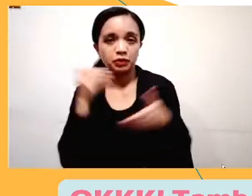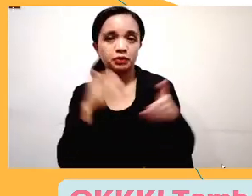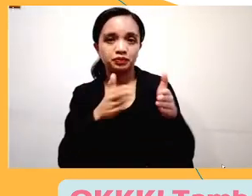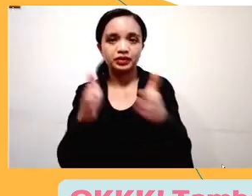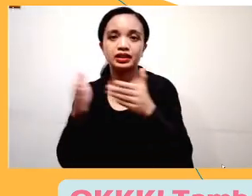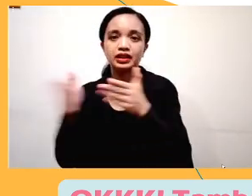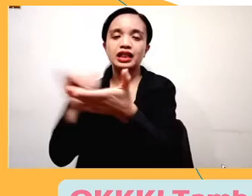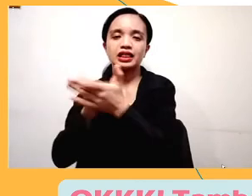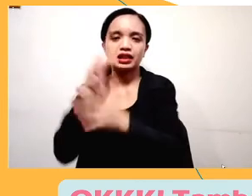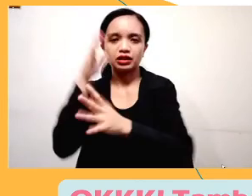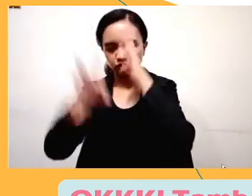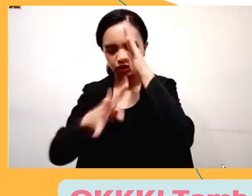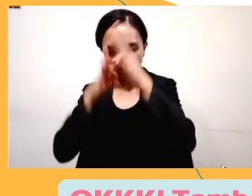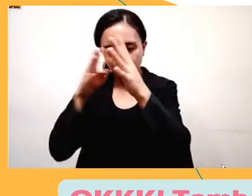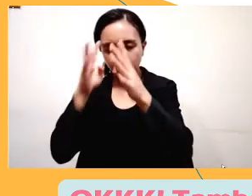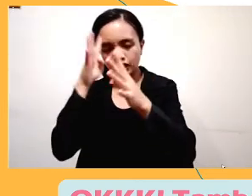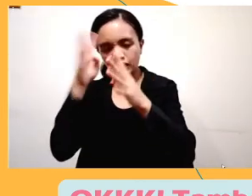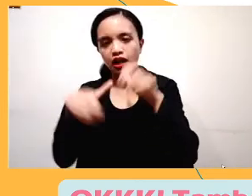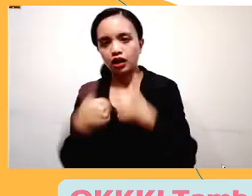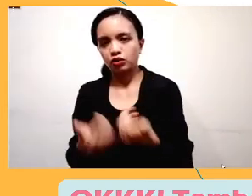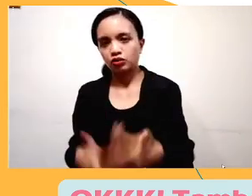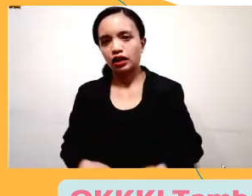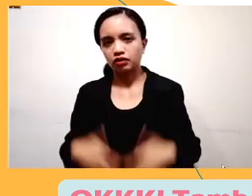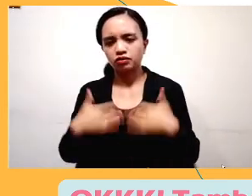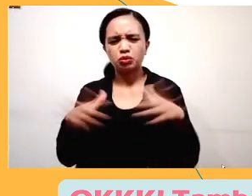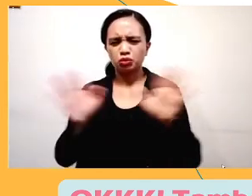is. Okay? Don't worry.